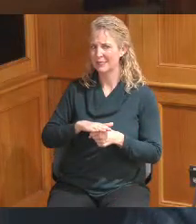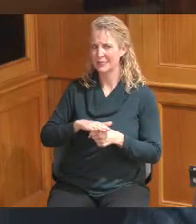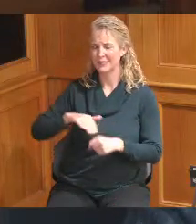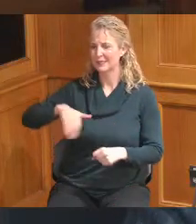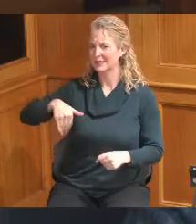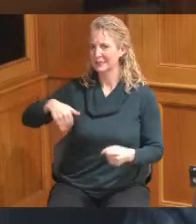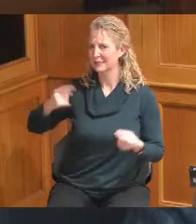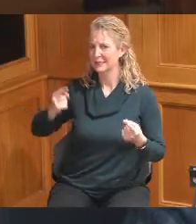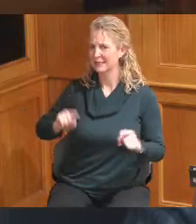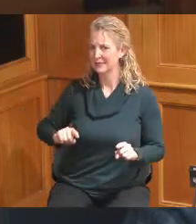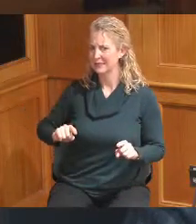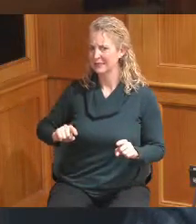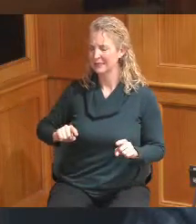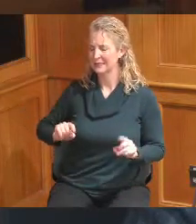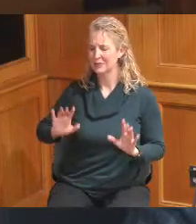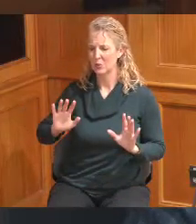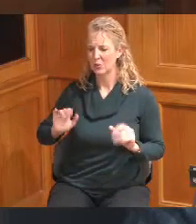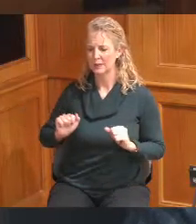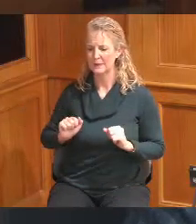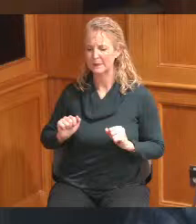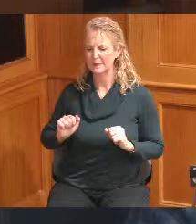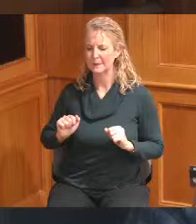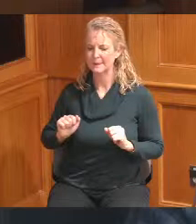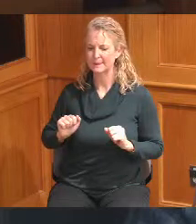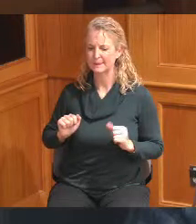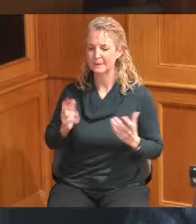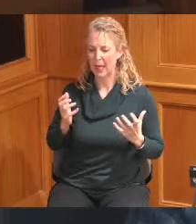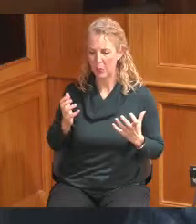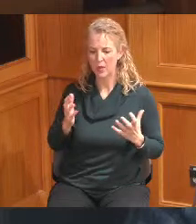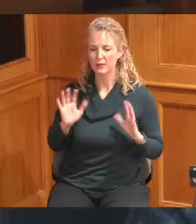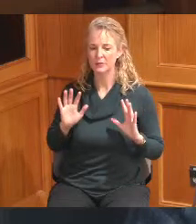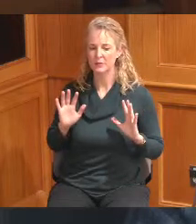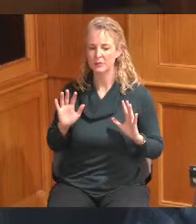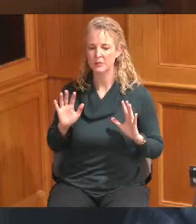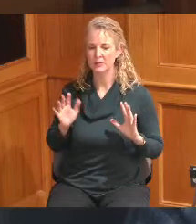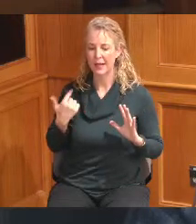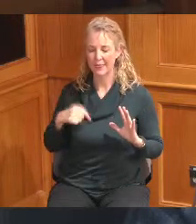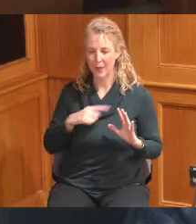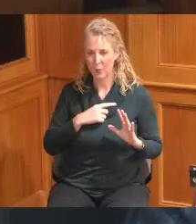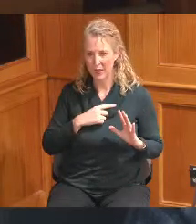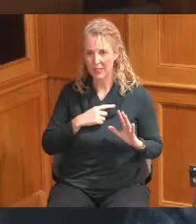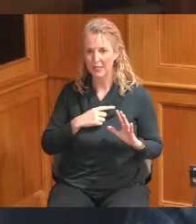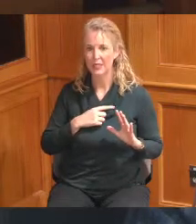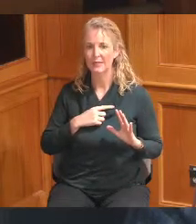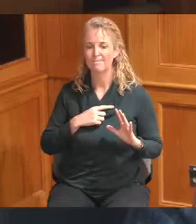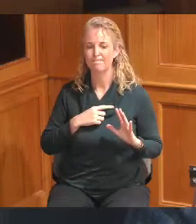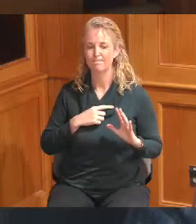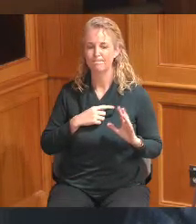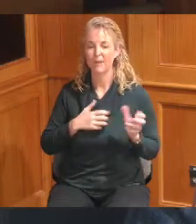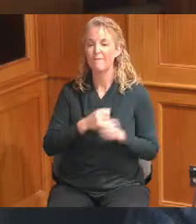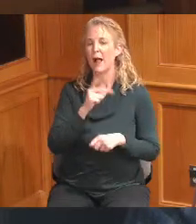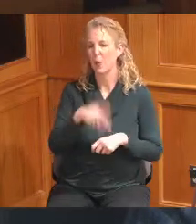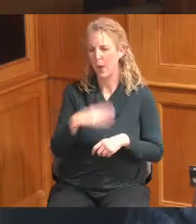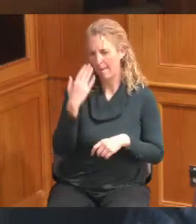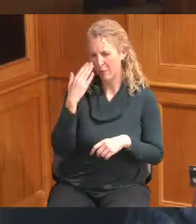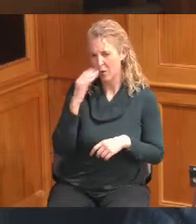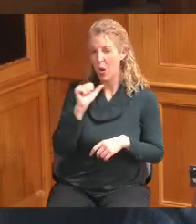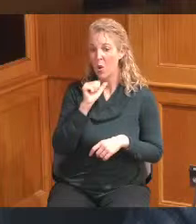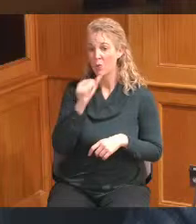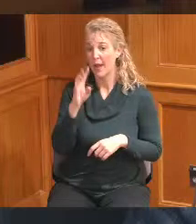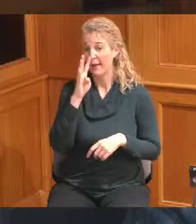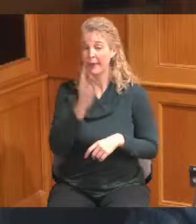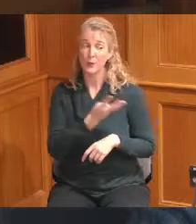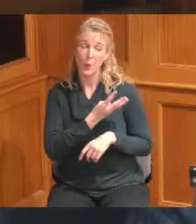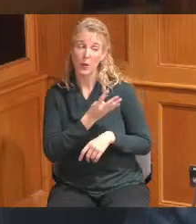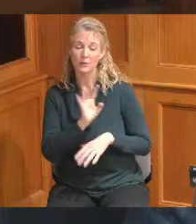kept. And so, you know, I just want to make sure that we're just not brushing over. We want to keep these